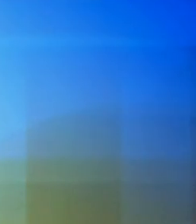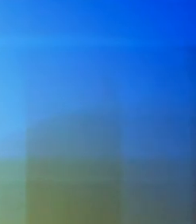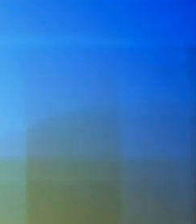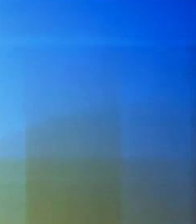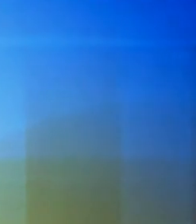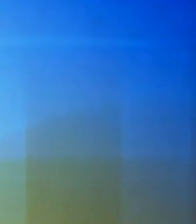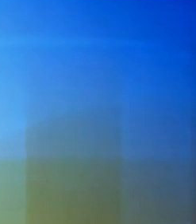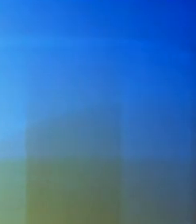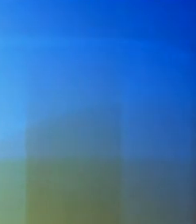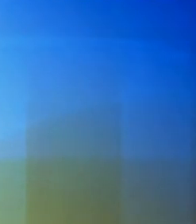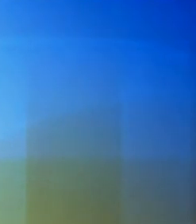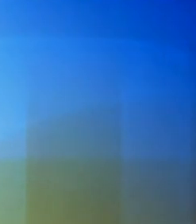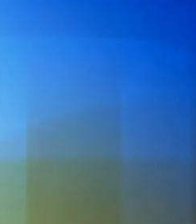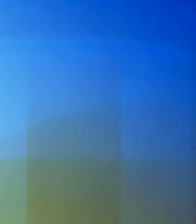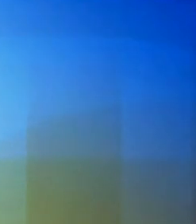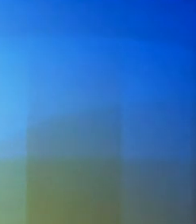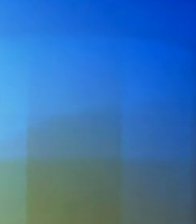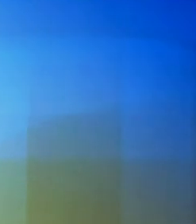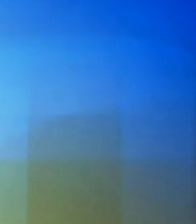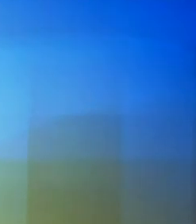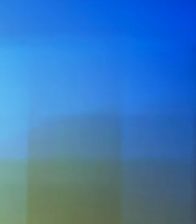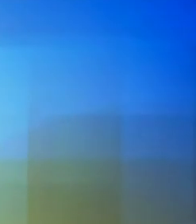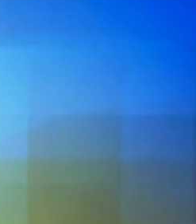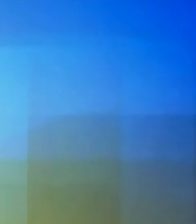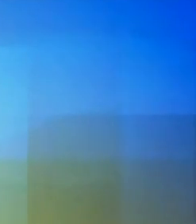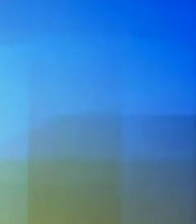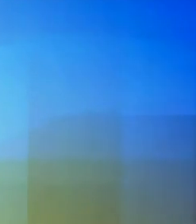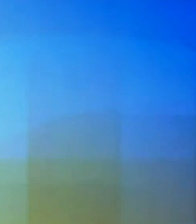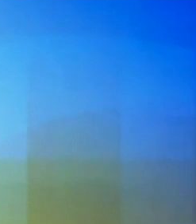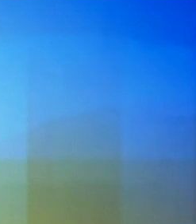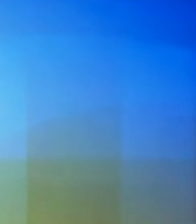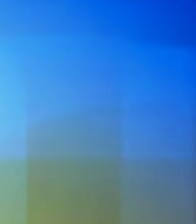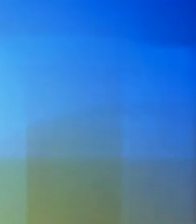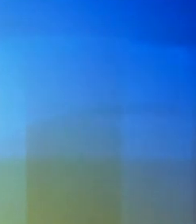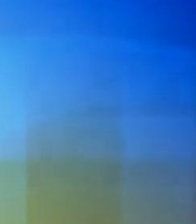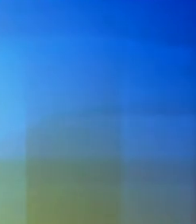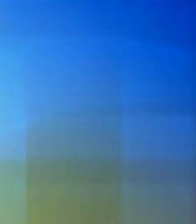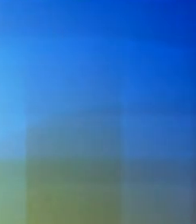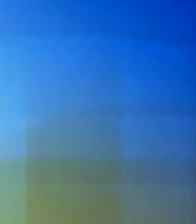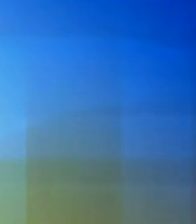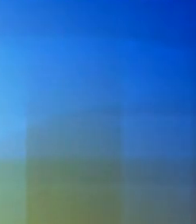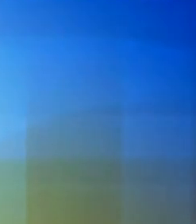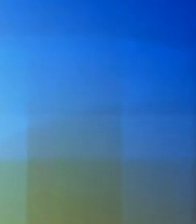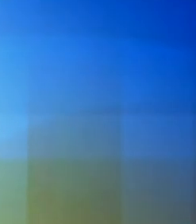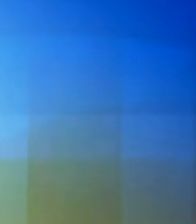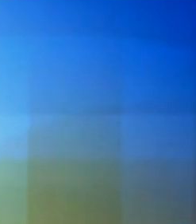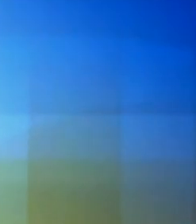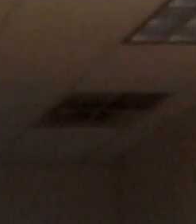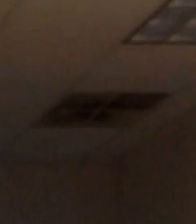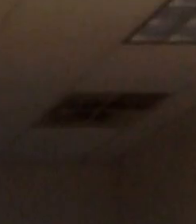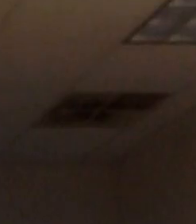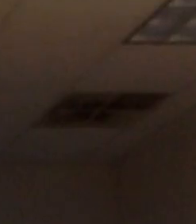families. Unfortunately, we're seeing signs that the pandemic is making it worse.